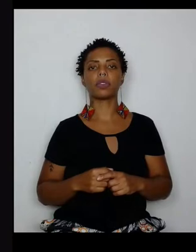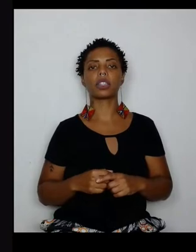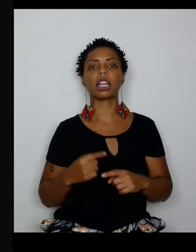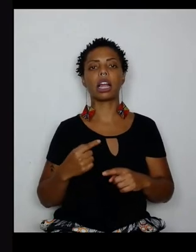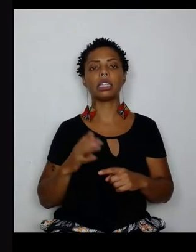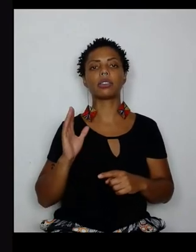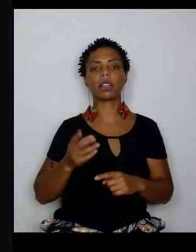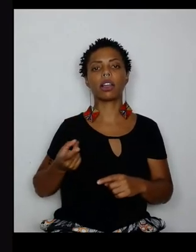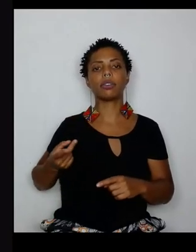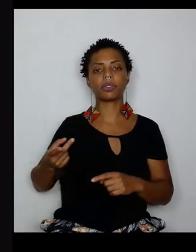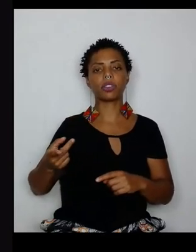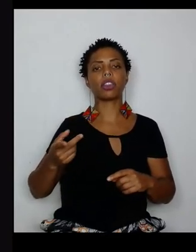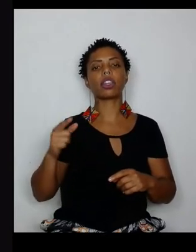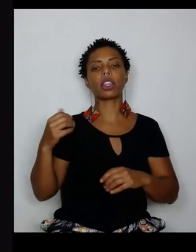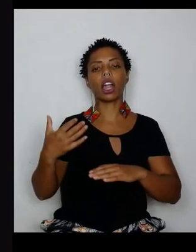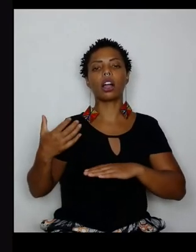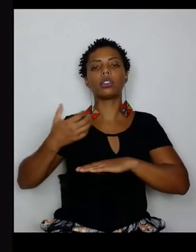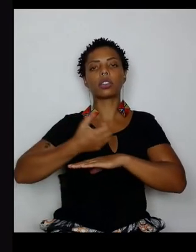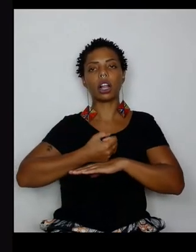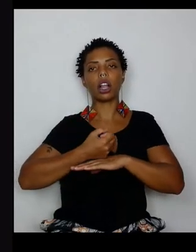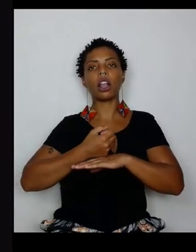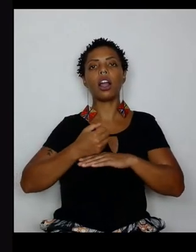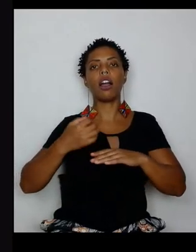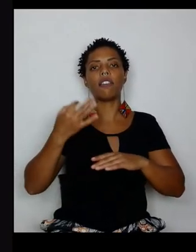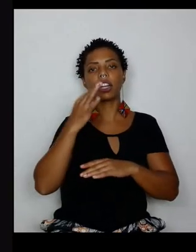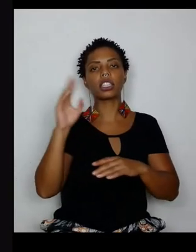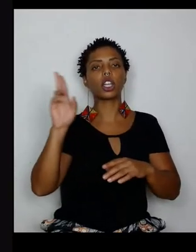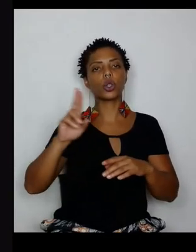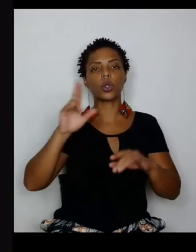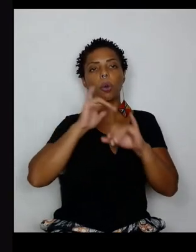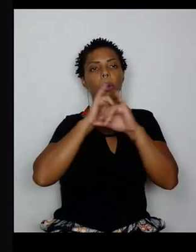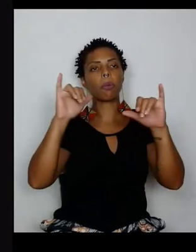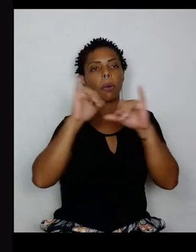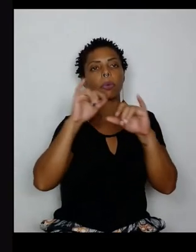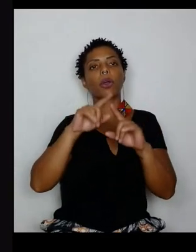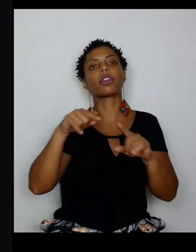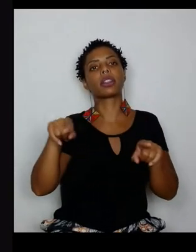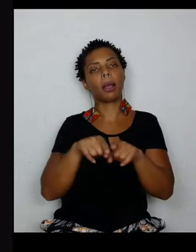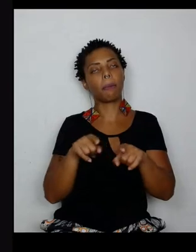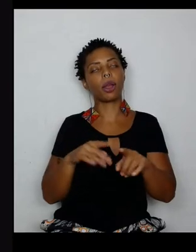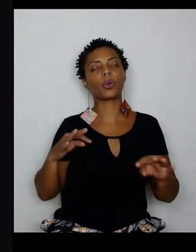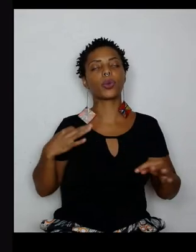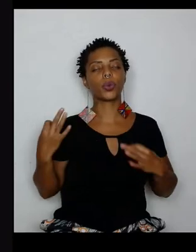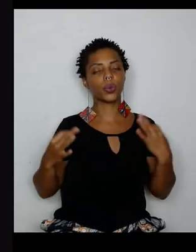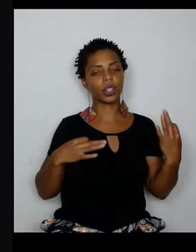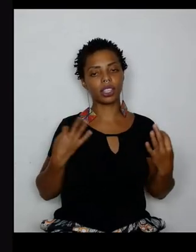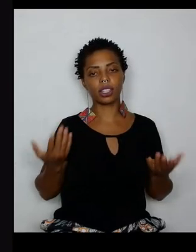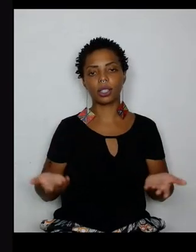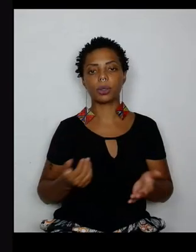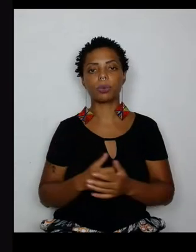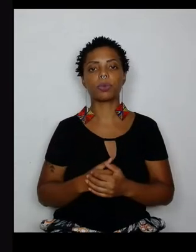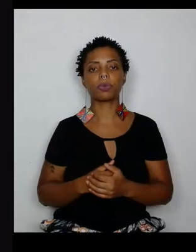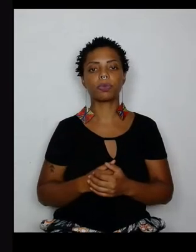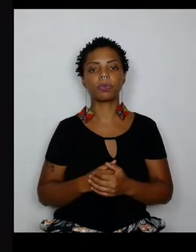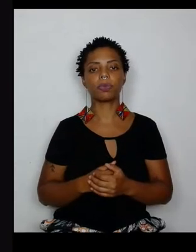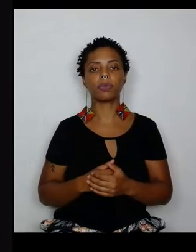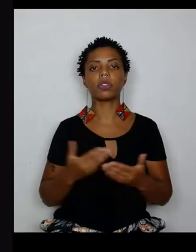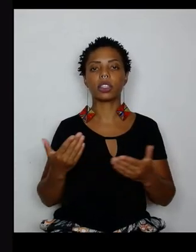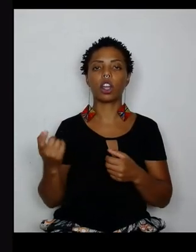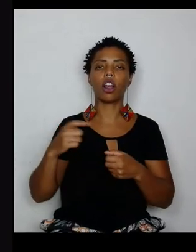subsequently in the tourist industry returning now to gogan and his artistic